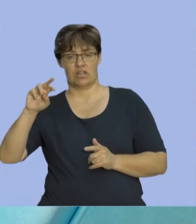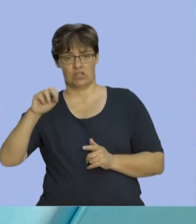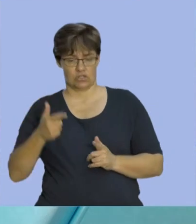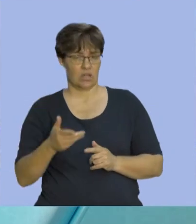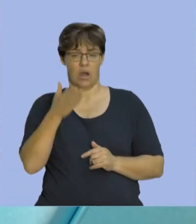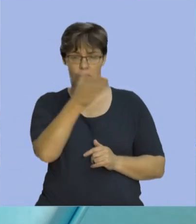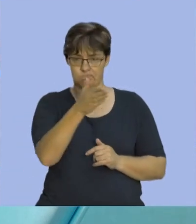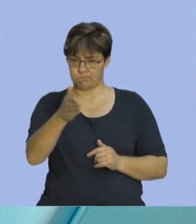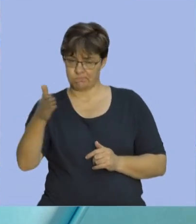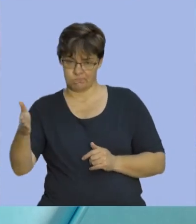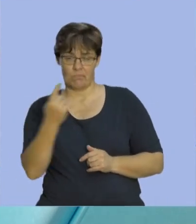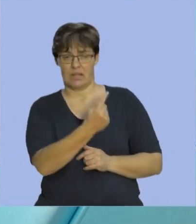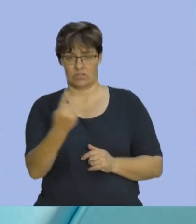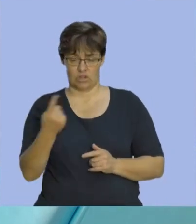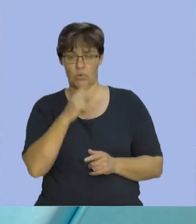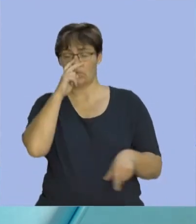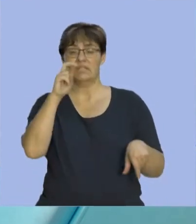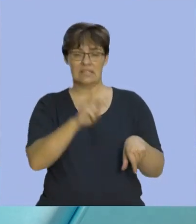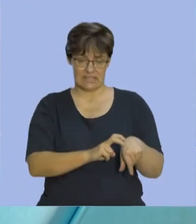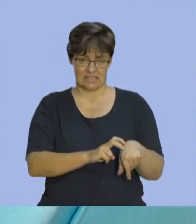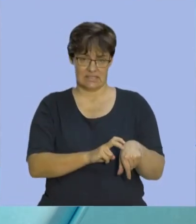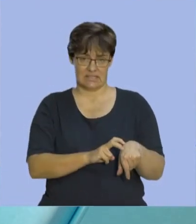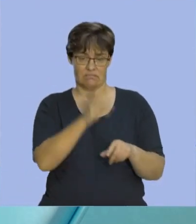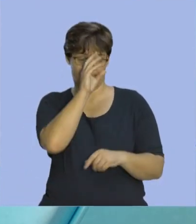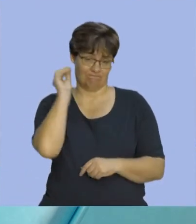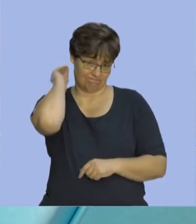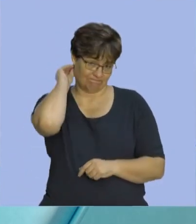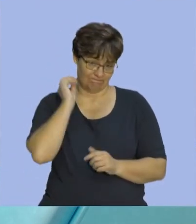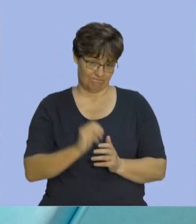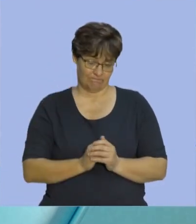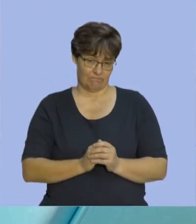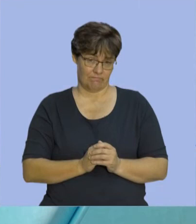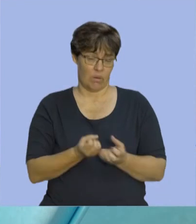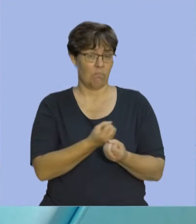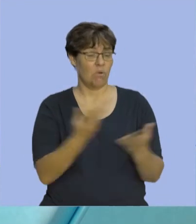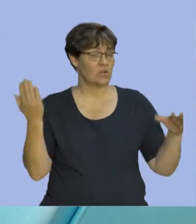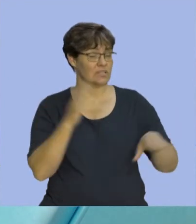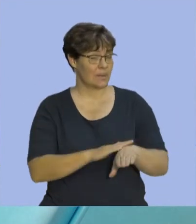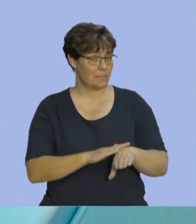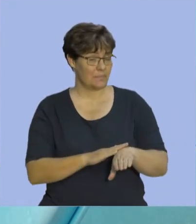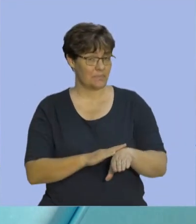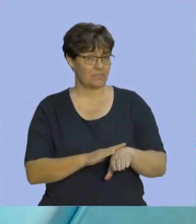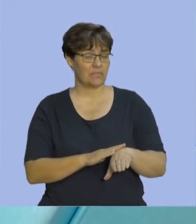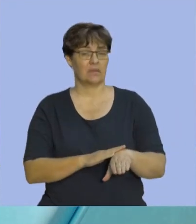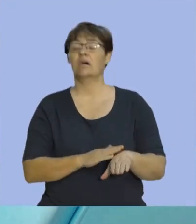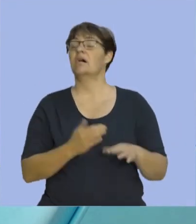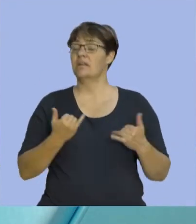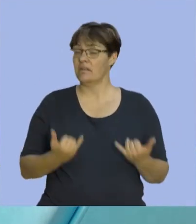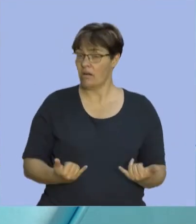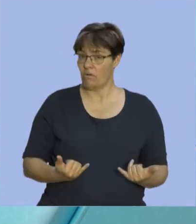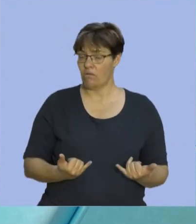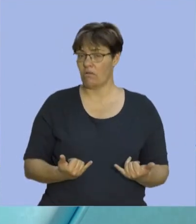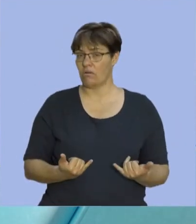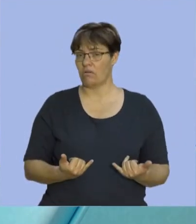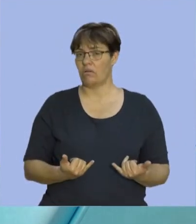every function that you have. You will need to also know that. In most cases with us, right now we are actually going